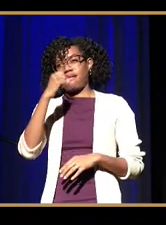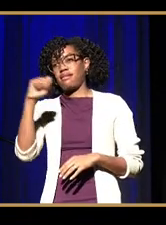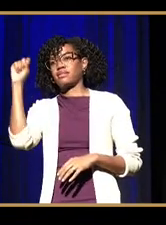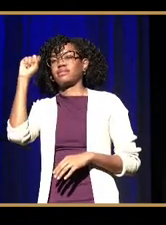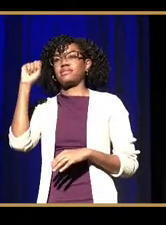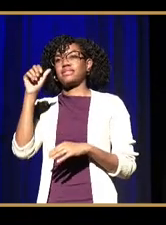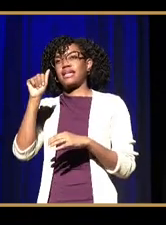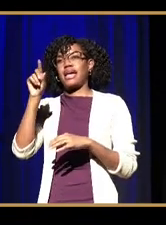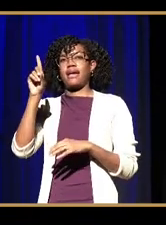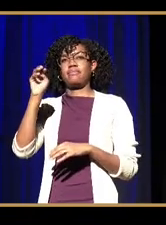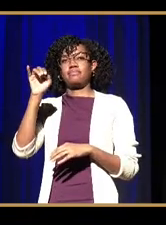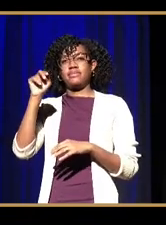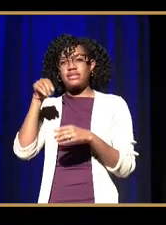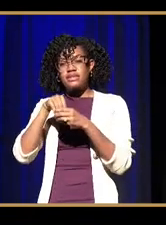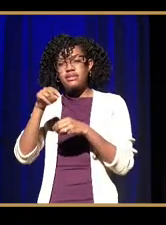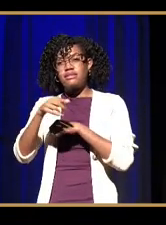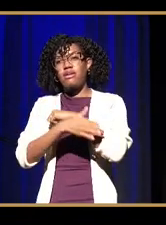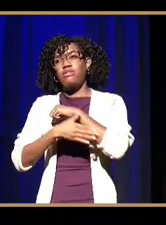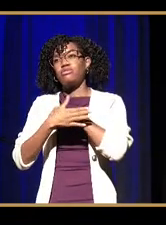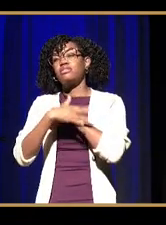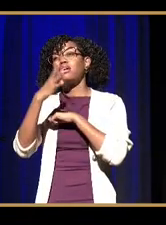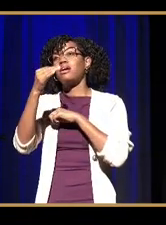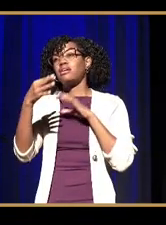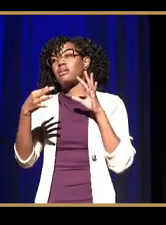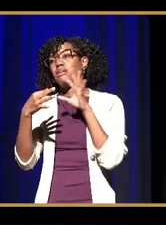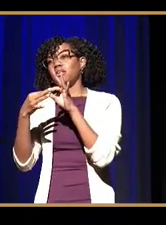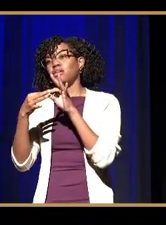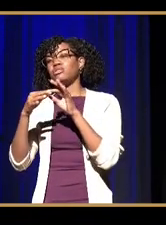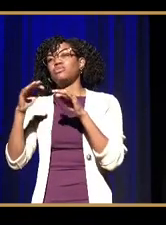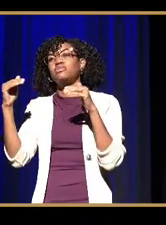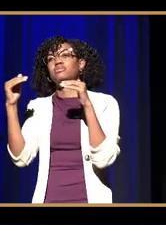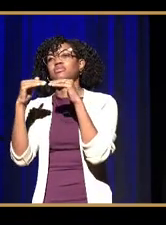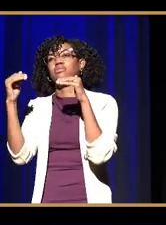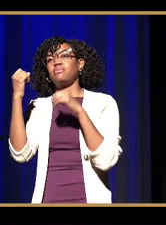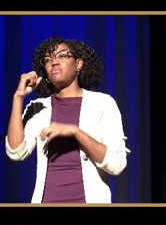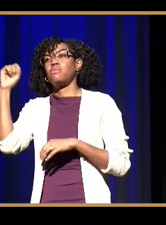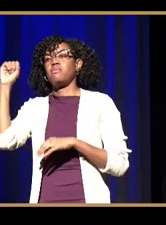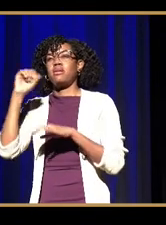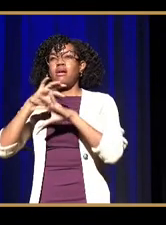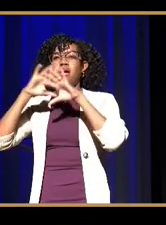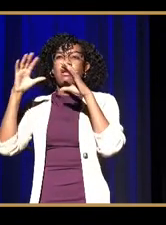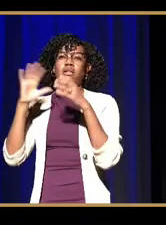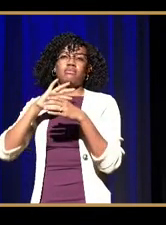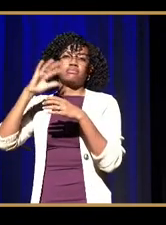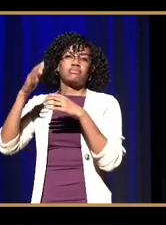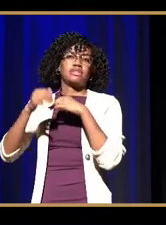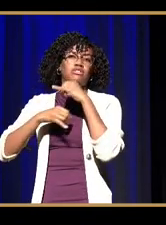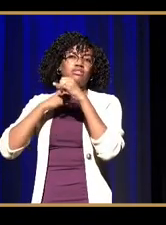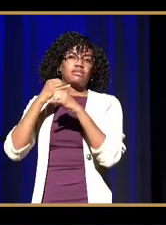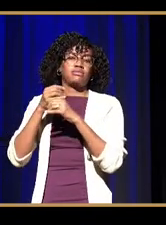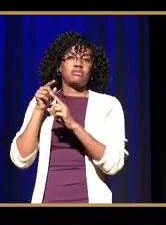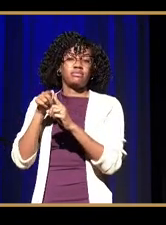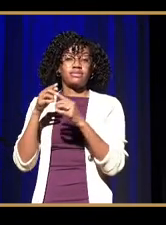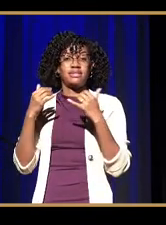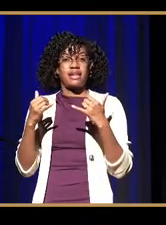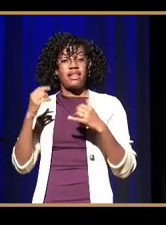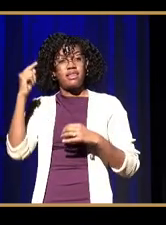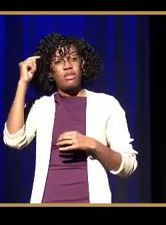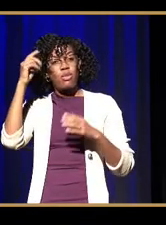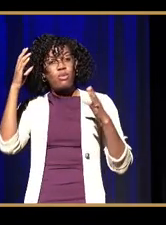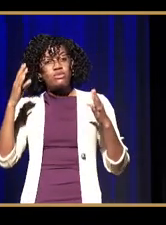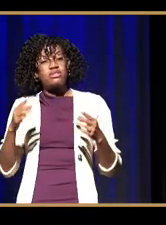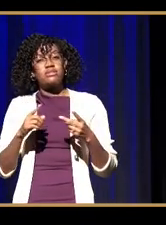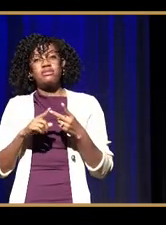the connection to justice movements internationally. Here now is the theologian, journalist,